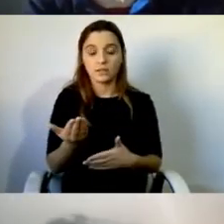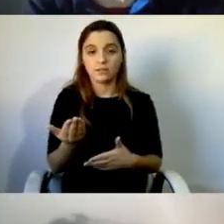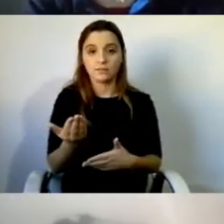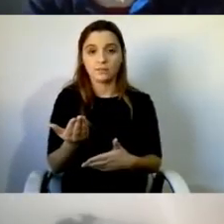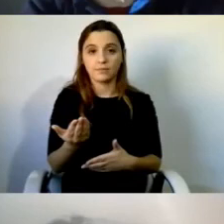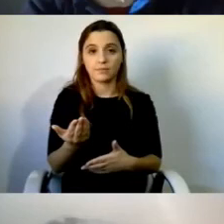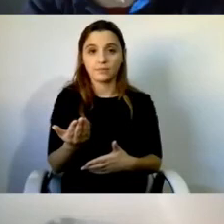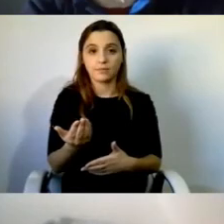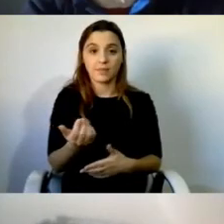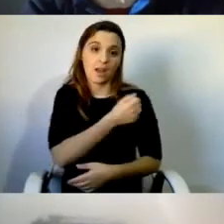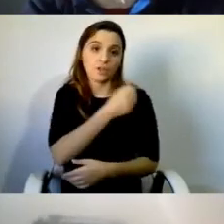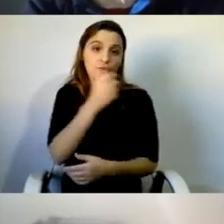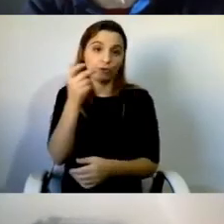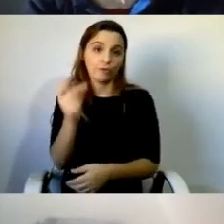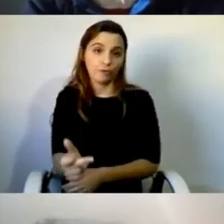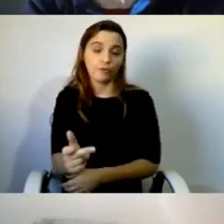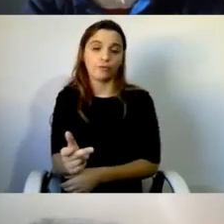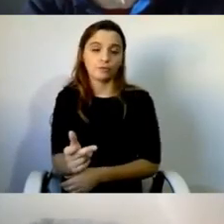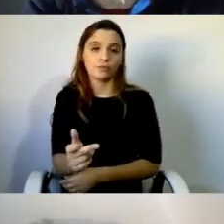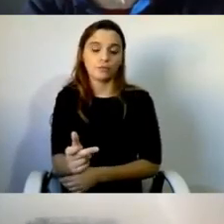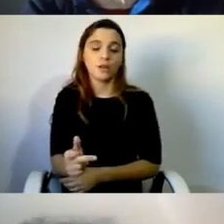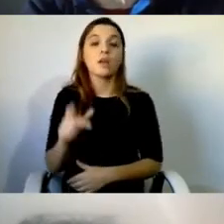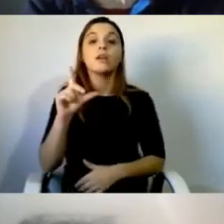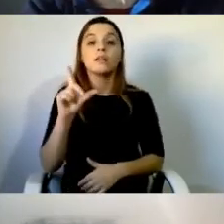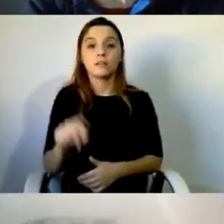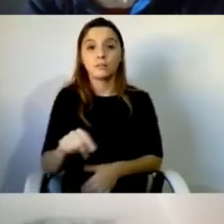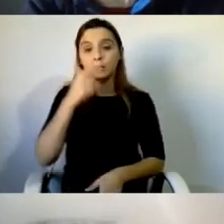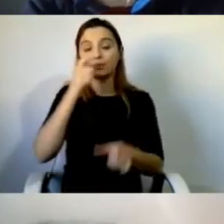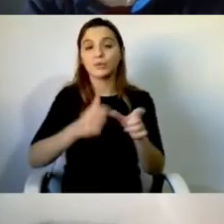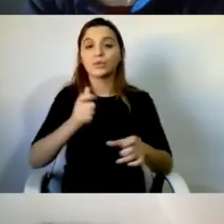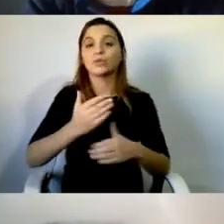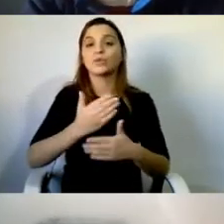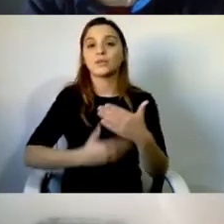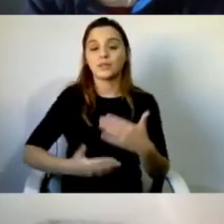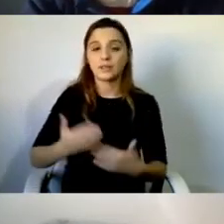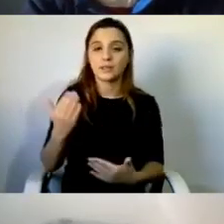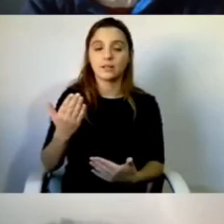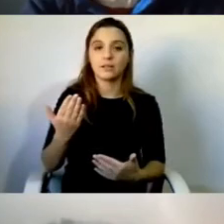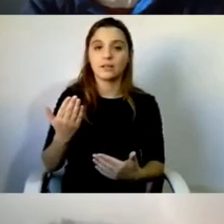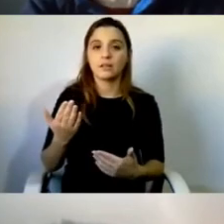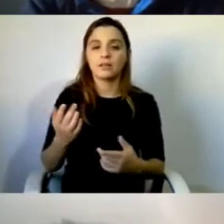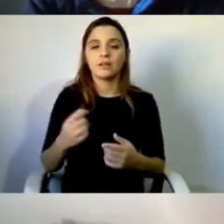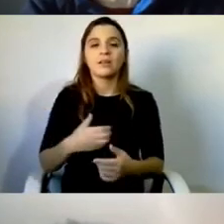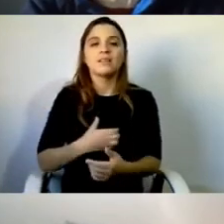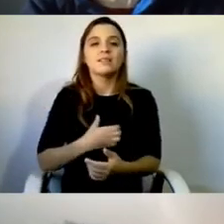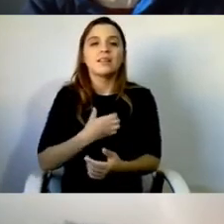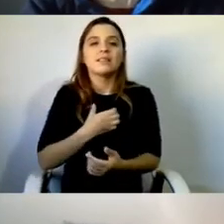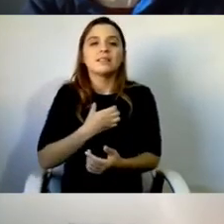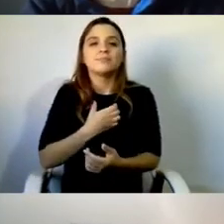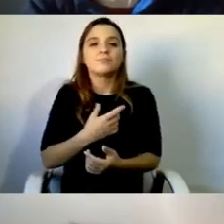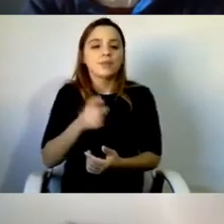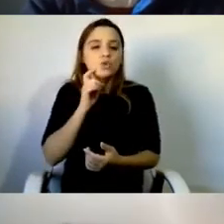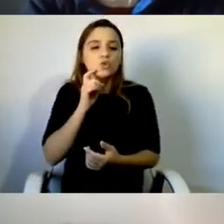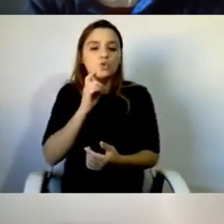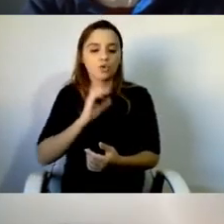Furthermore, disabled people do not feel safe and confident having assistance